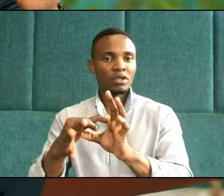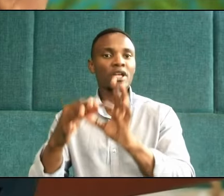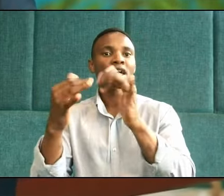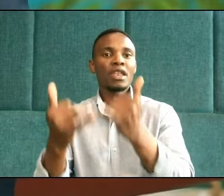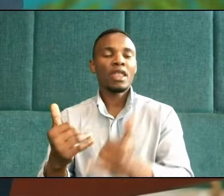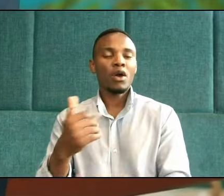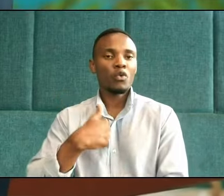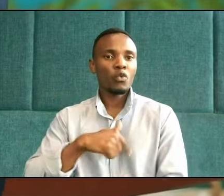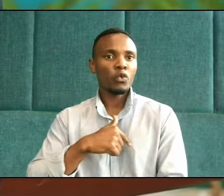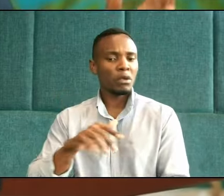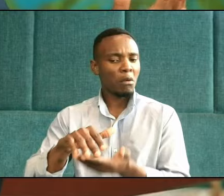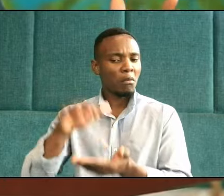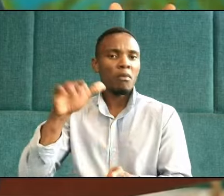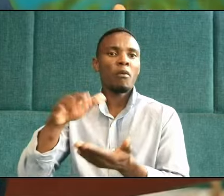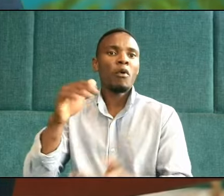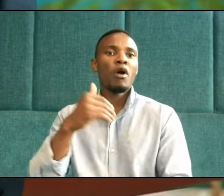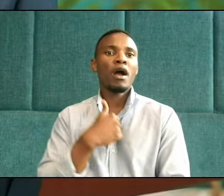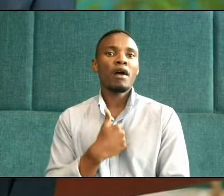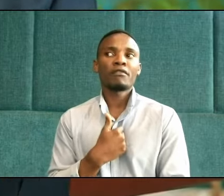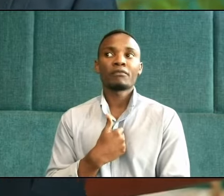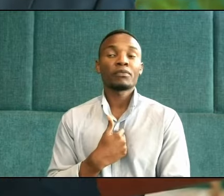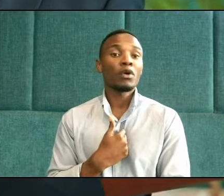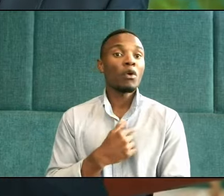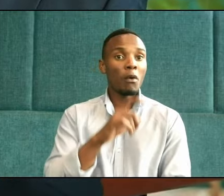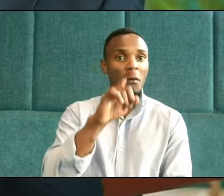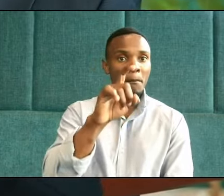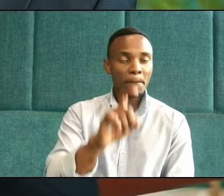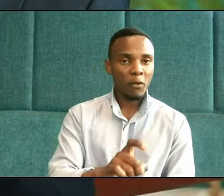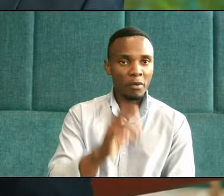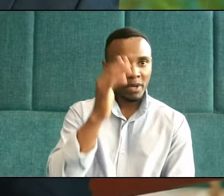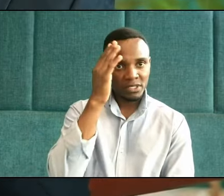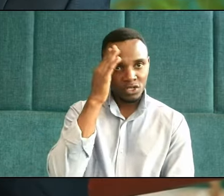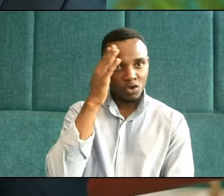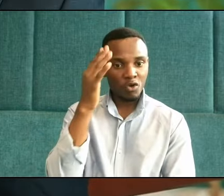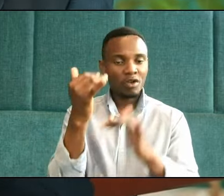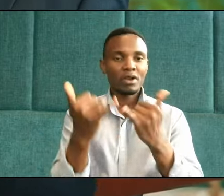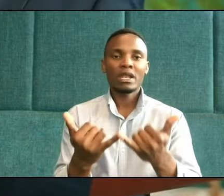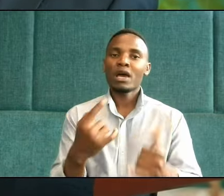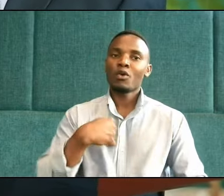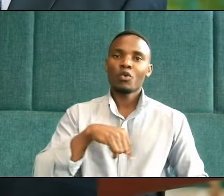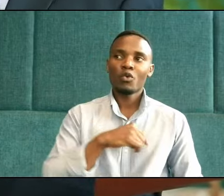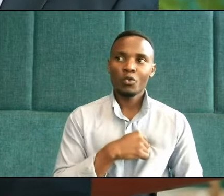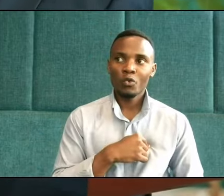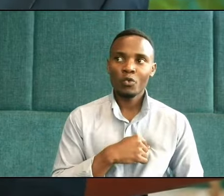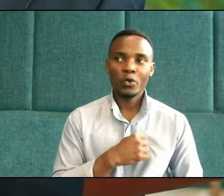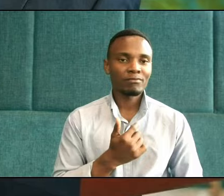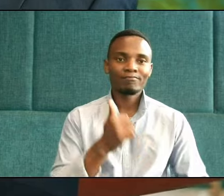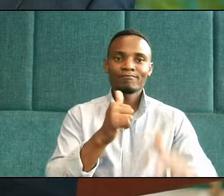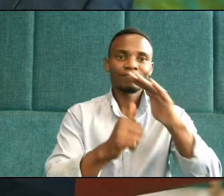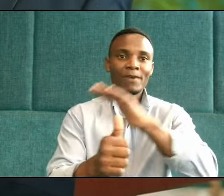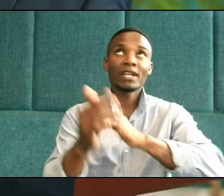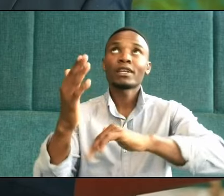much more. First, we need to know we are not under God's wrath.